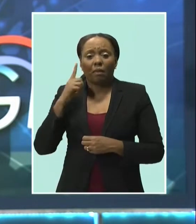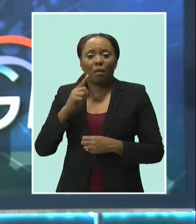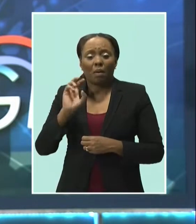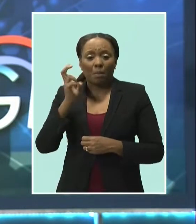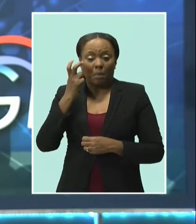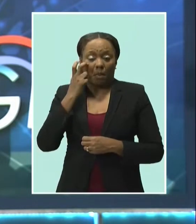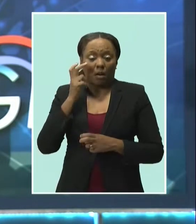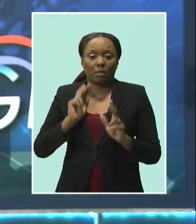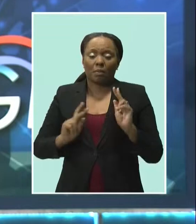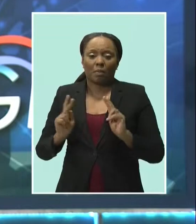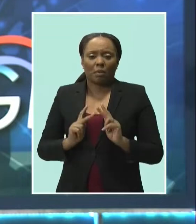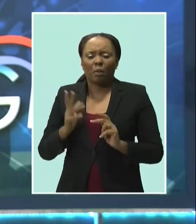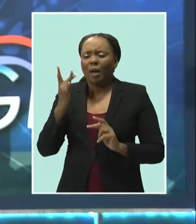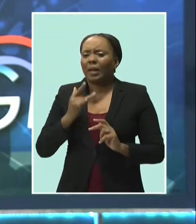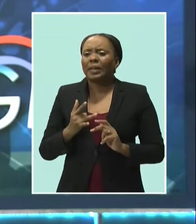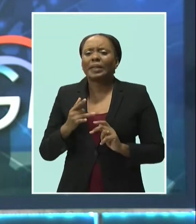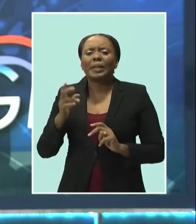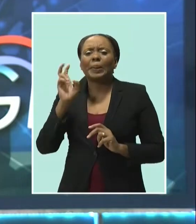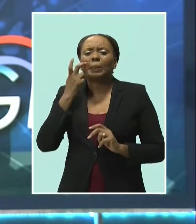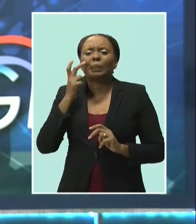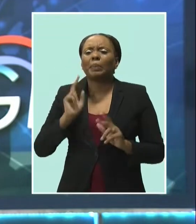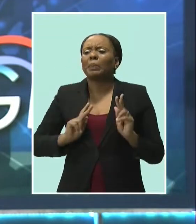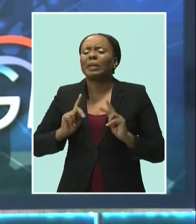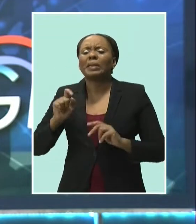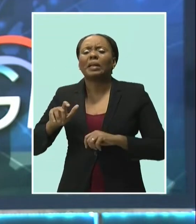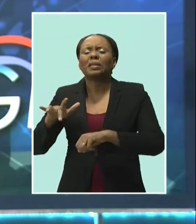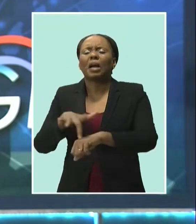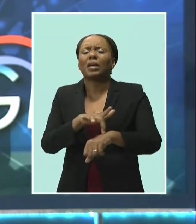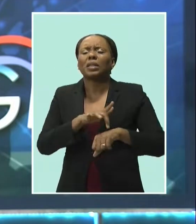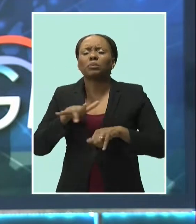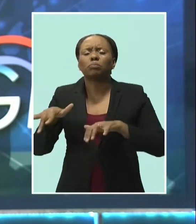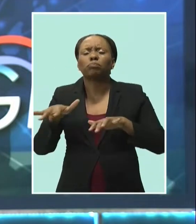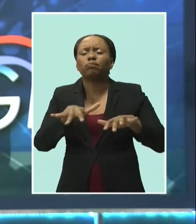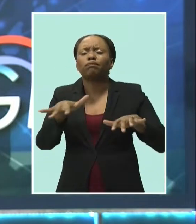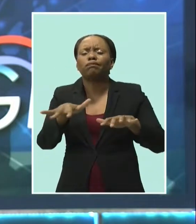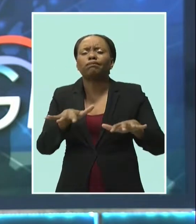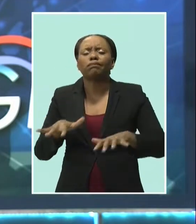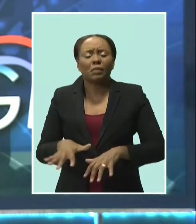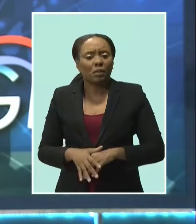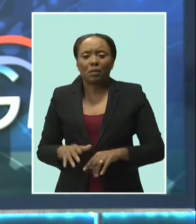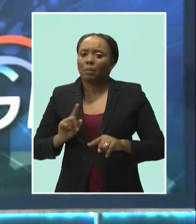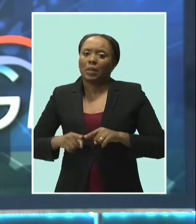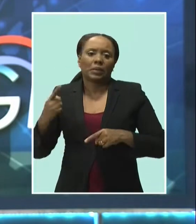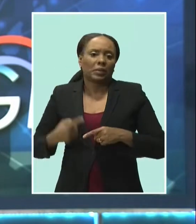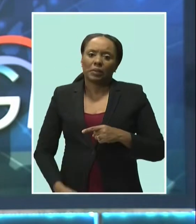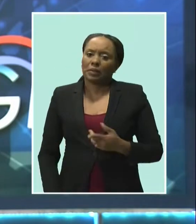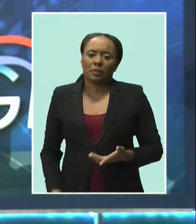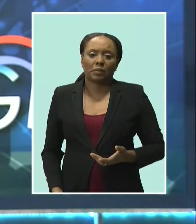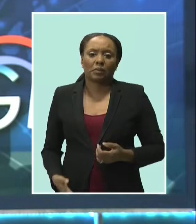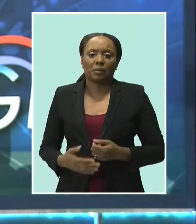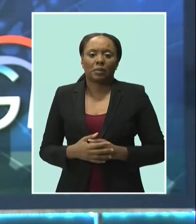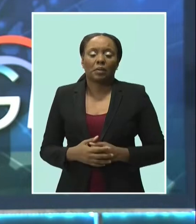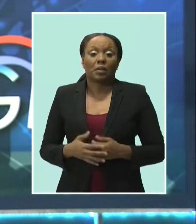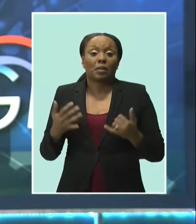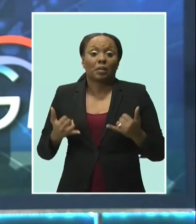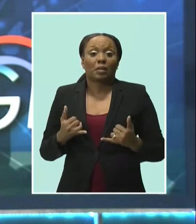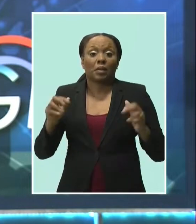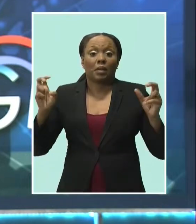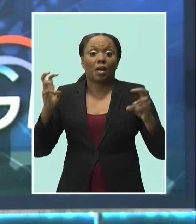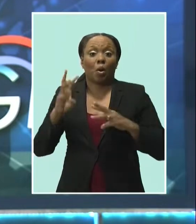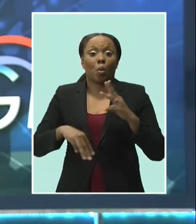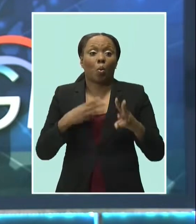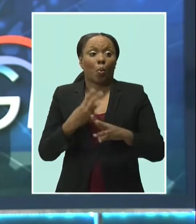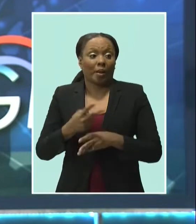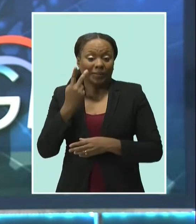protocols. Challenges facing the community were brought to the fore this World Sight Day. Hyacinth Stout, a member of the visually